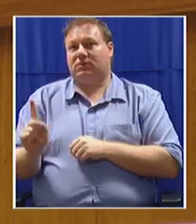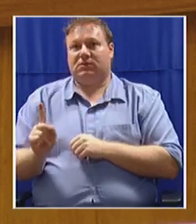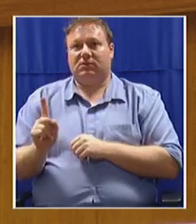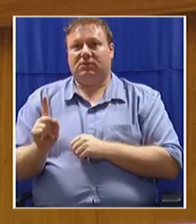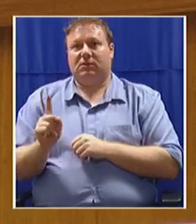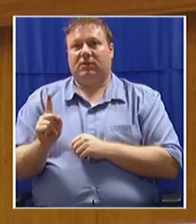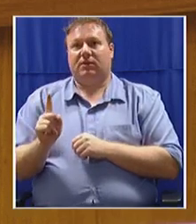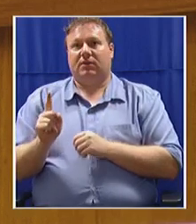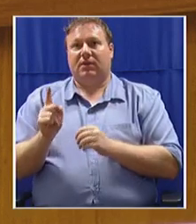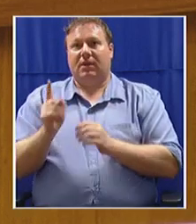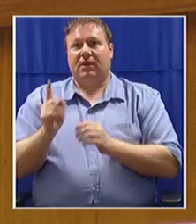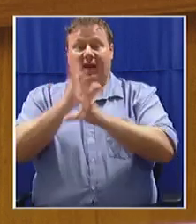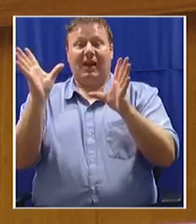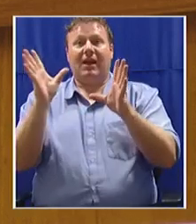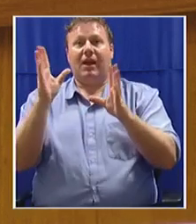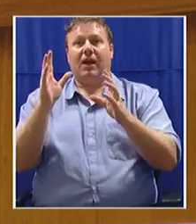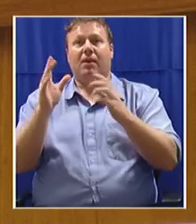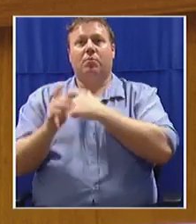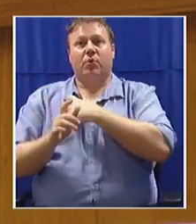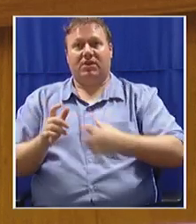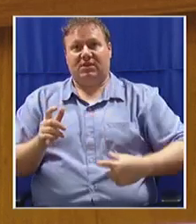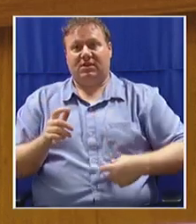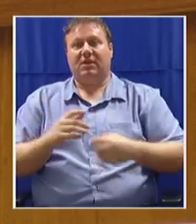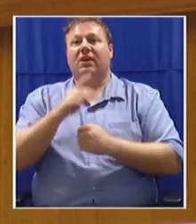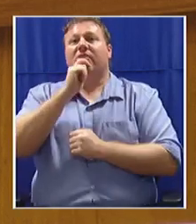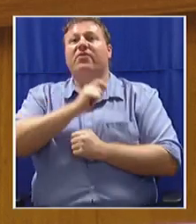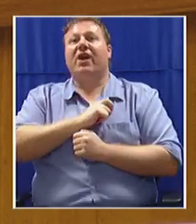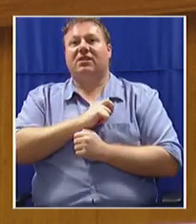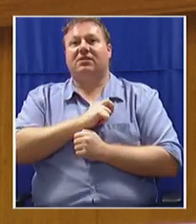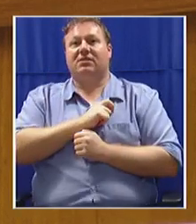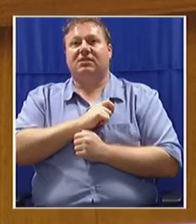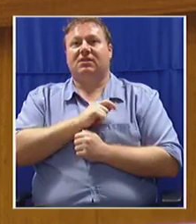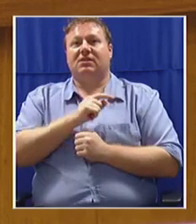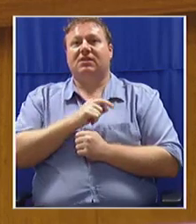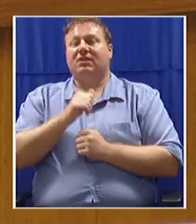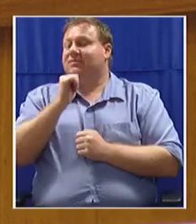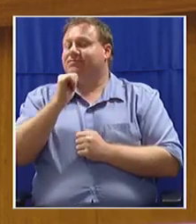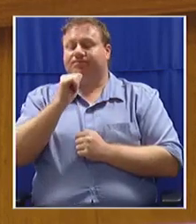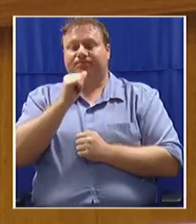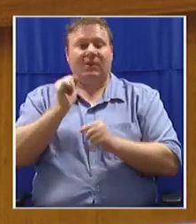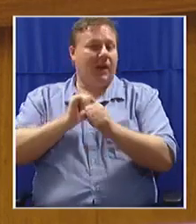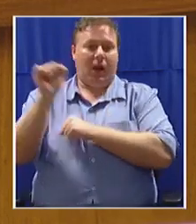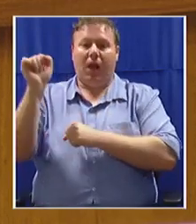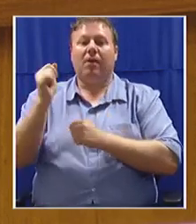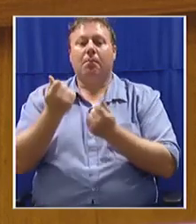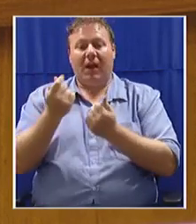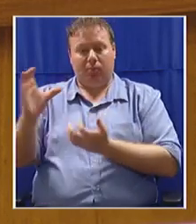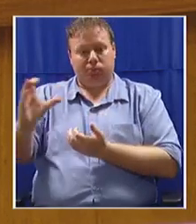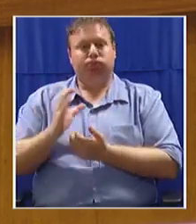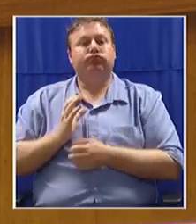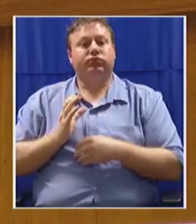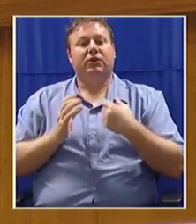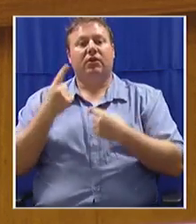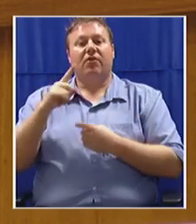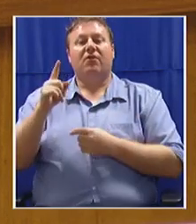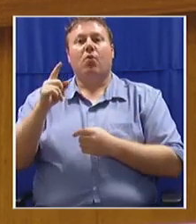a transparent president. It is a fact that he doesn't deny that he received funding for his